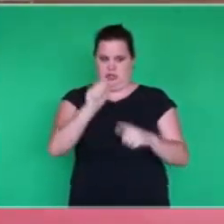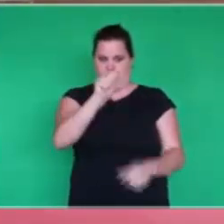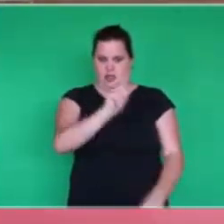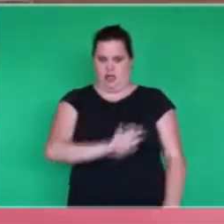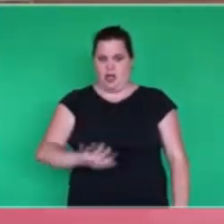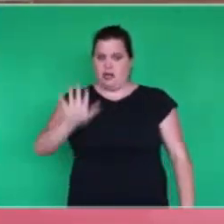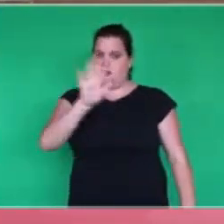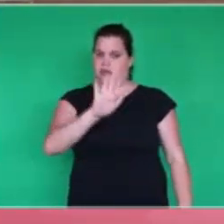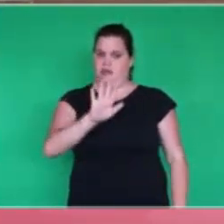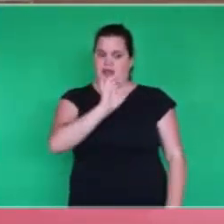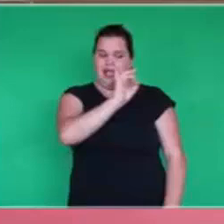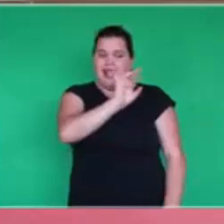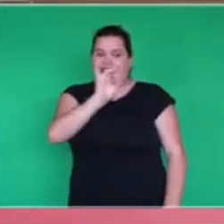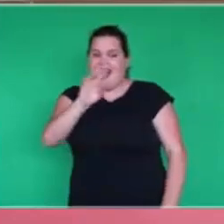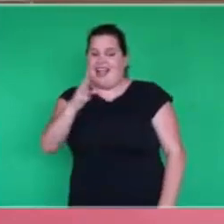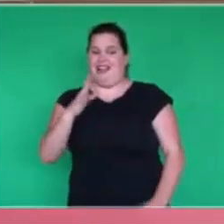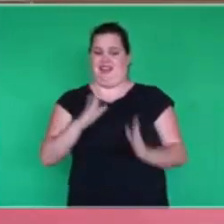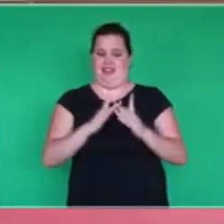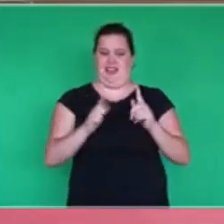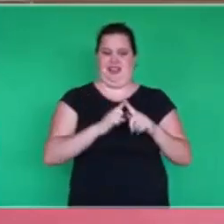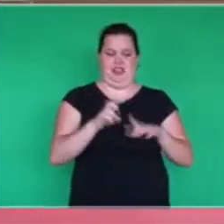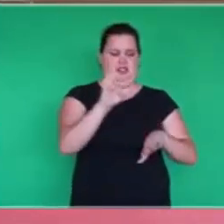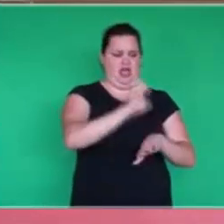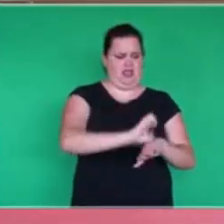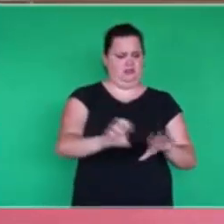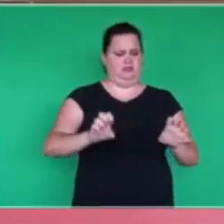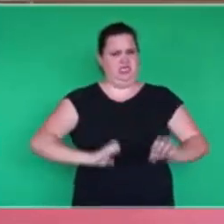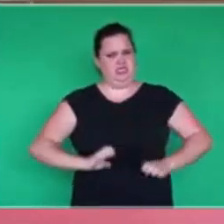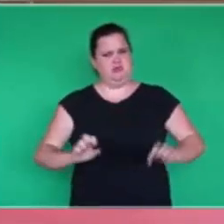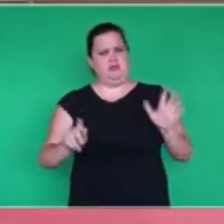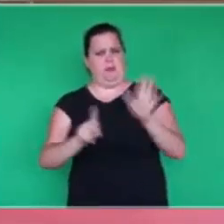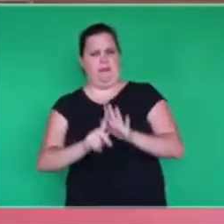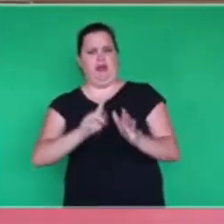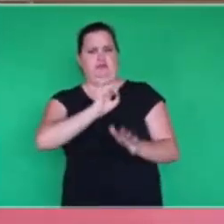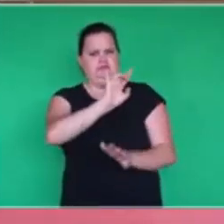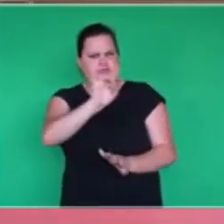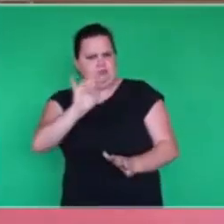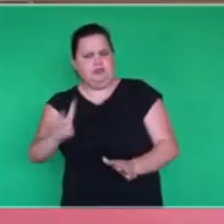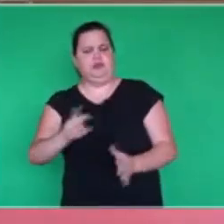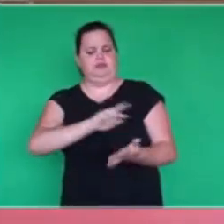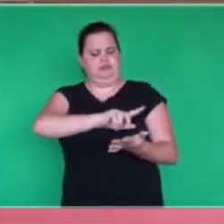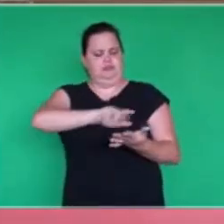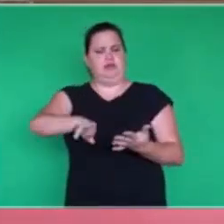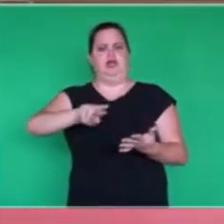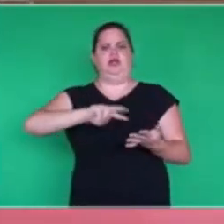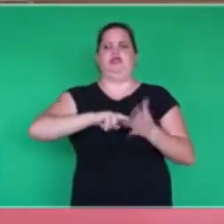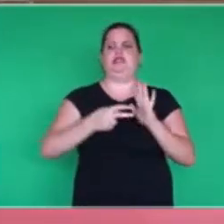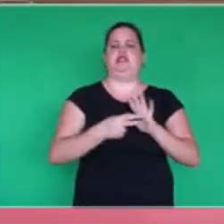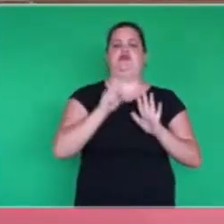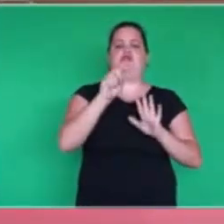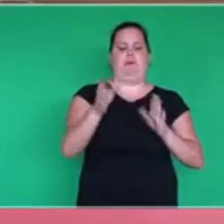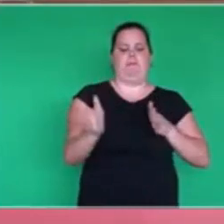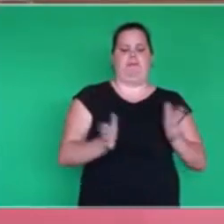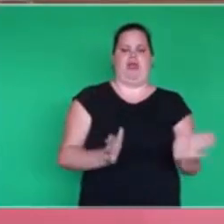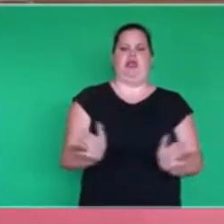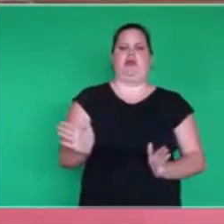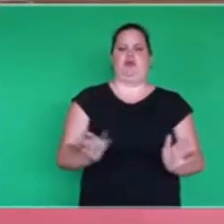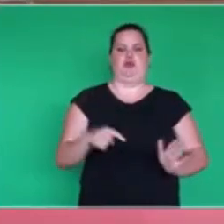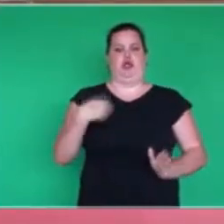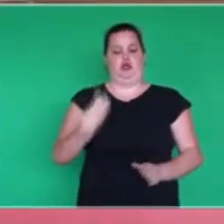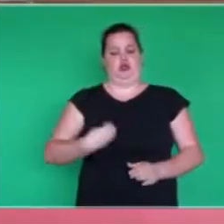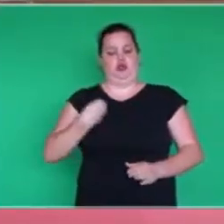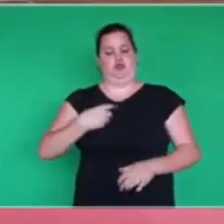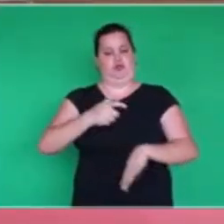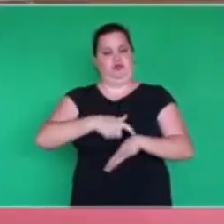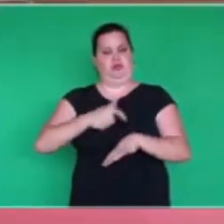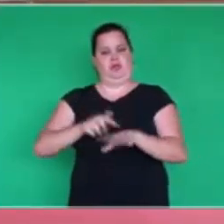of situations which precede a great happening. A happening which is about to occur. This is